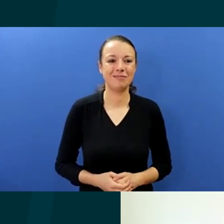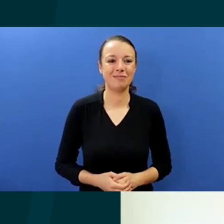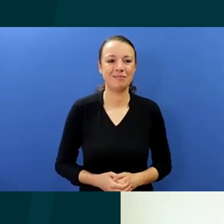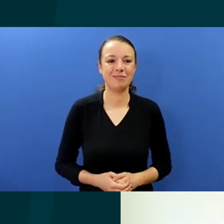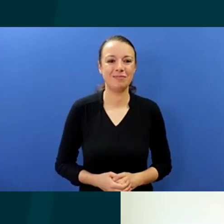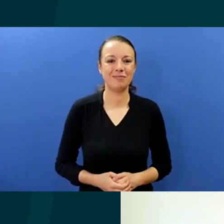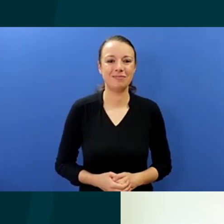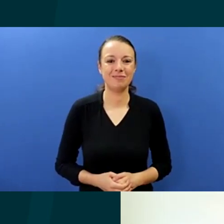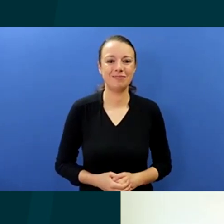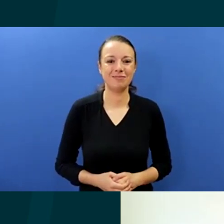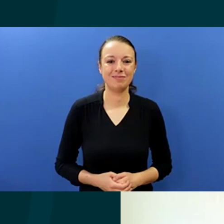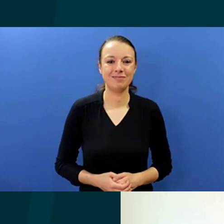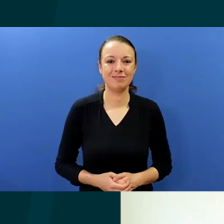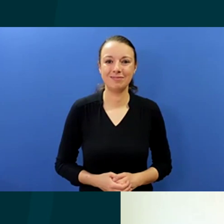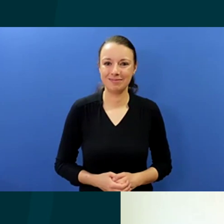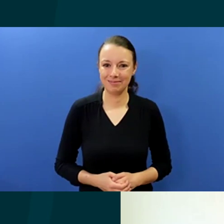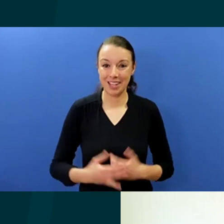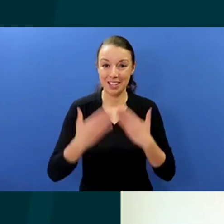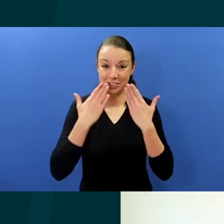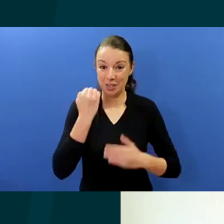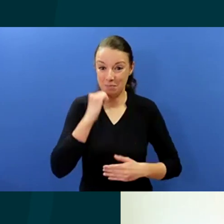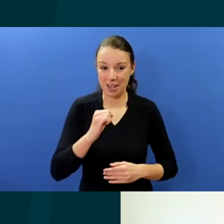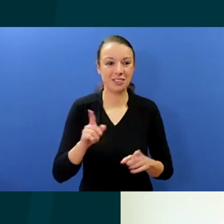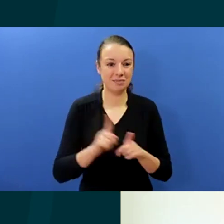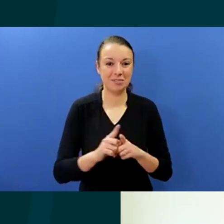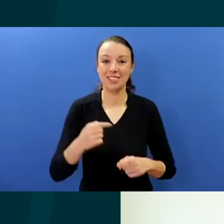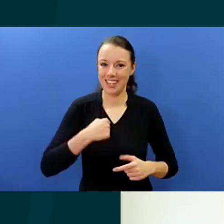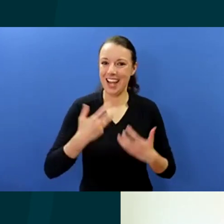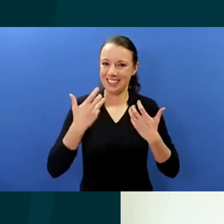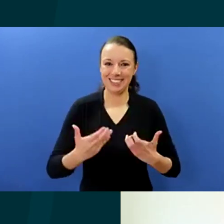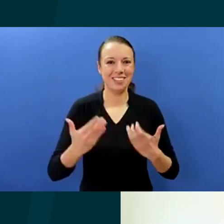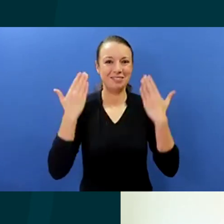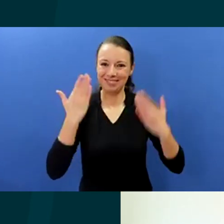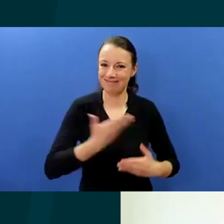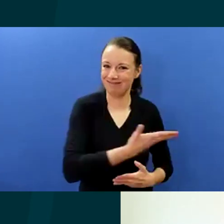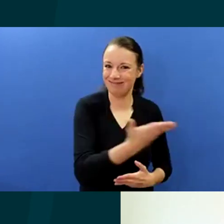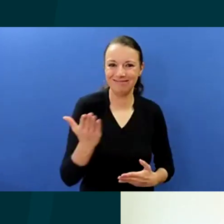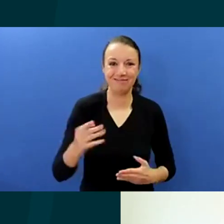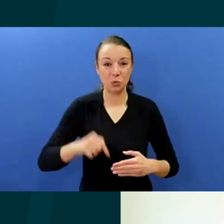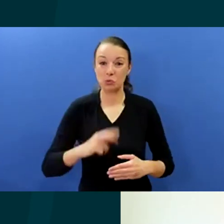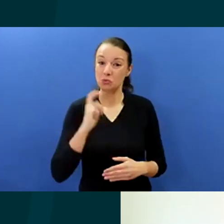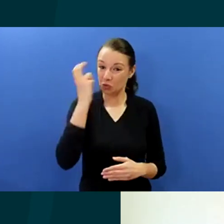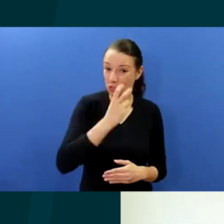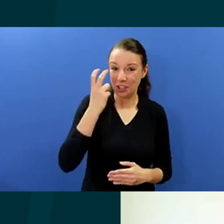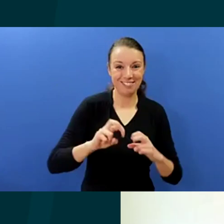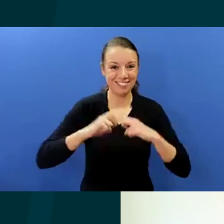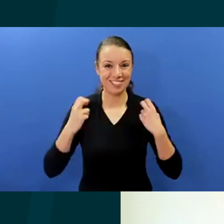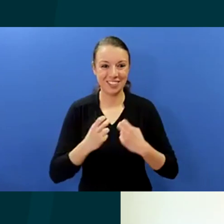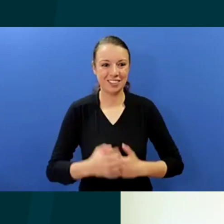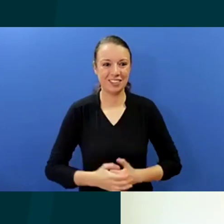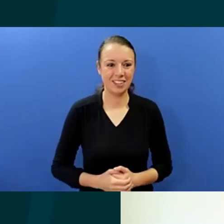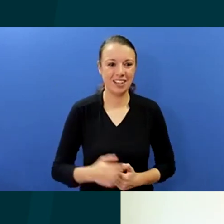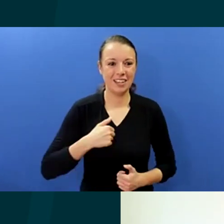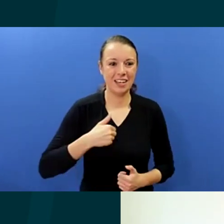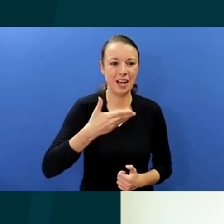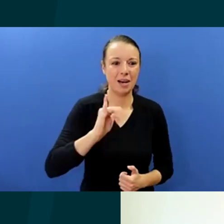from my side, welcome to this exciting seminar. My name is Maren Kornmann. I'm the team leader of this Swiss support measure